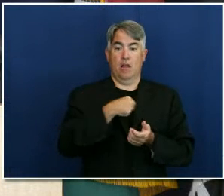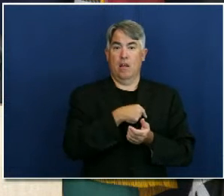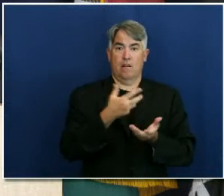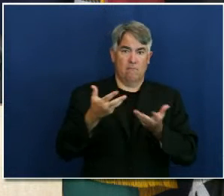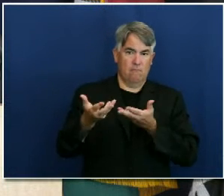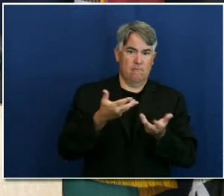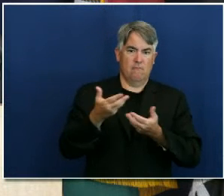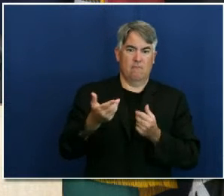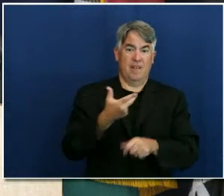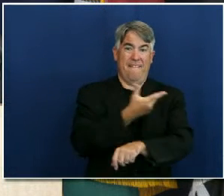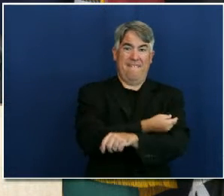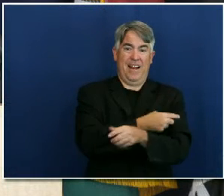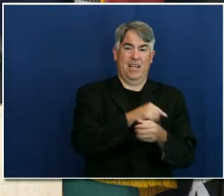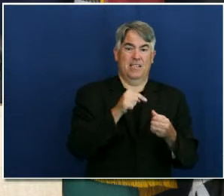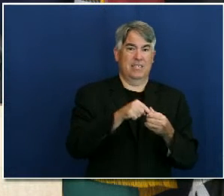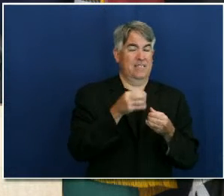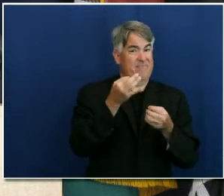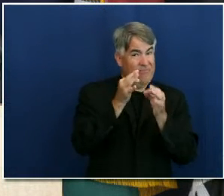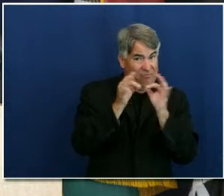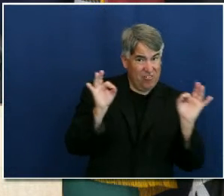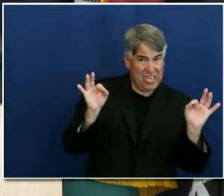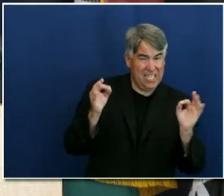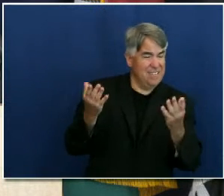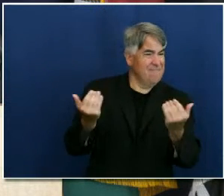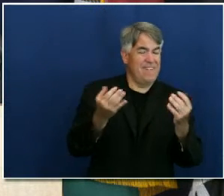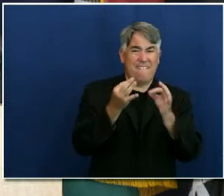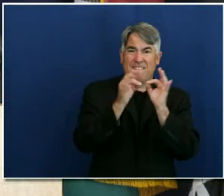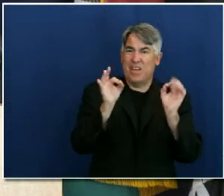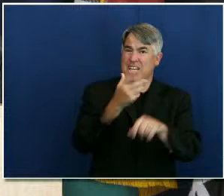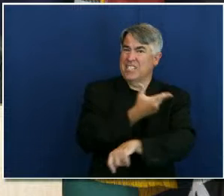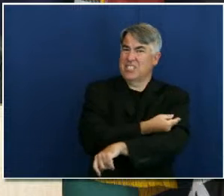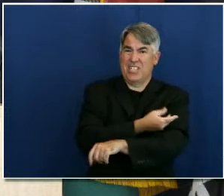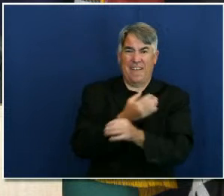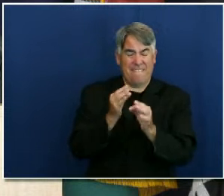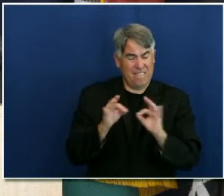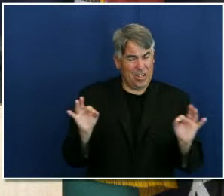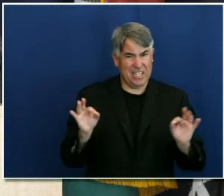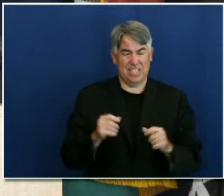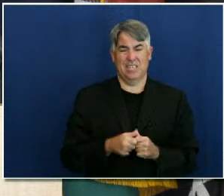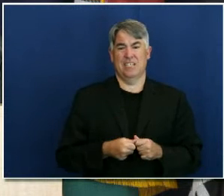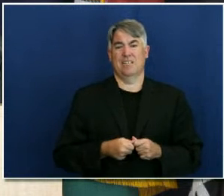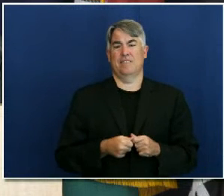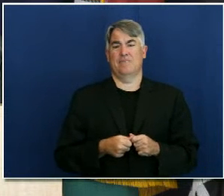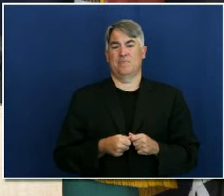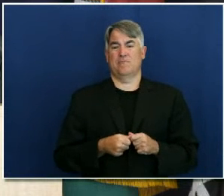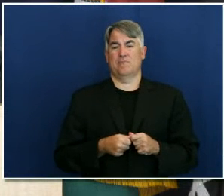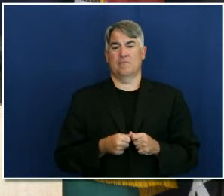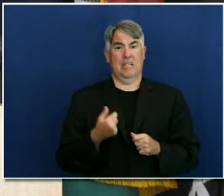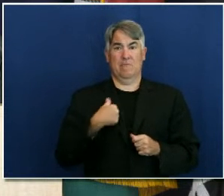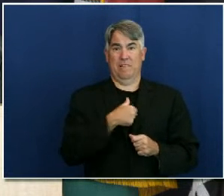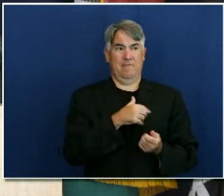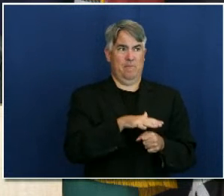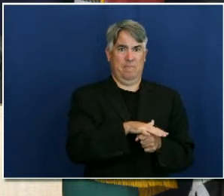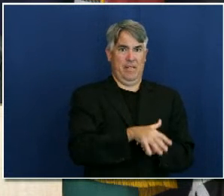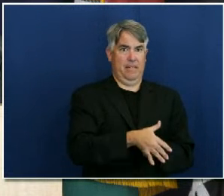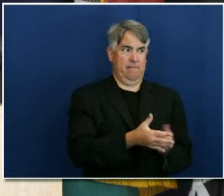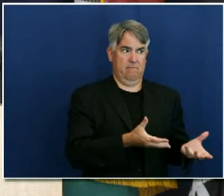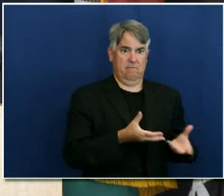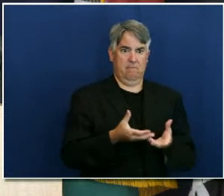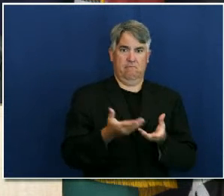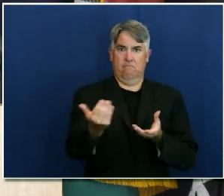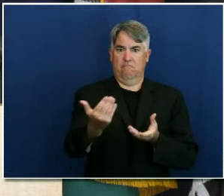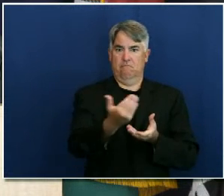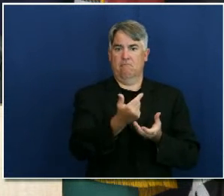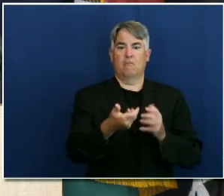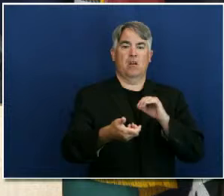And because we do have a good supply of vaccines, we were able to come up with this pilot program, and it's a great partnership. We started it on